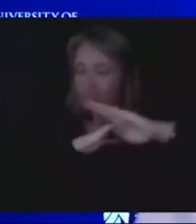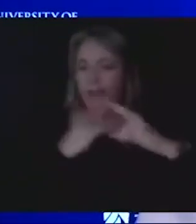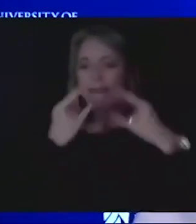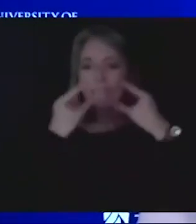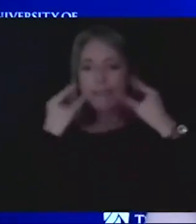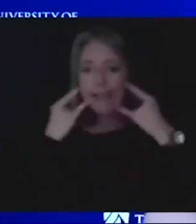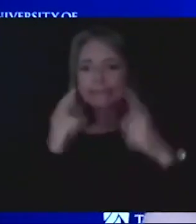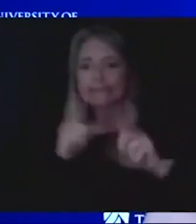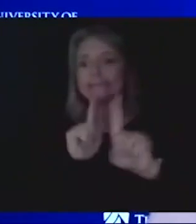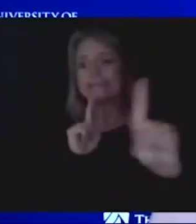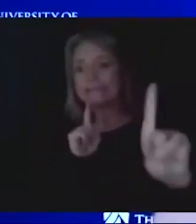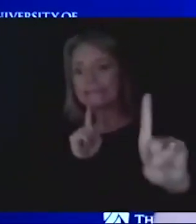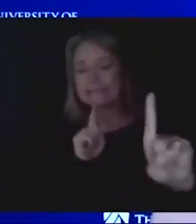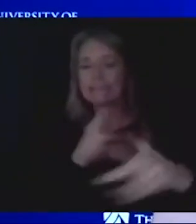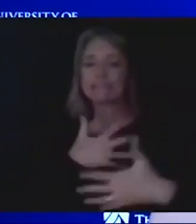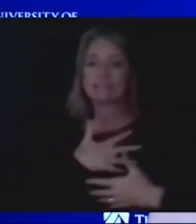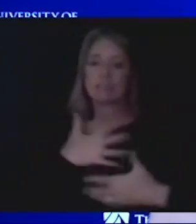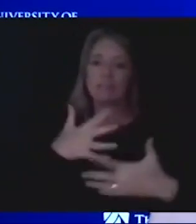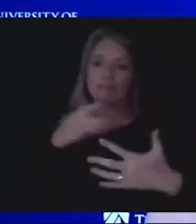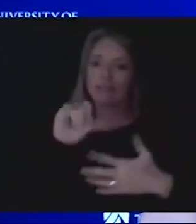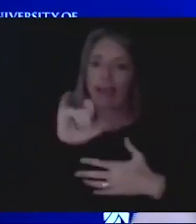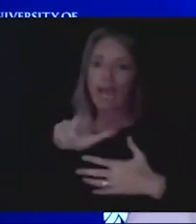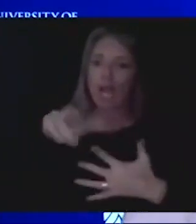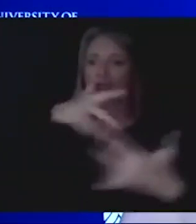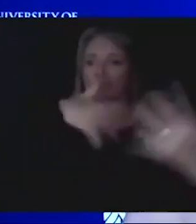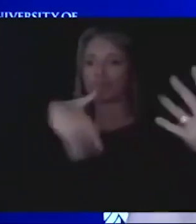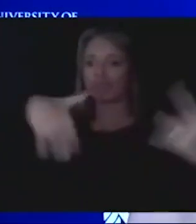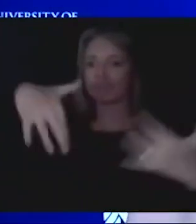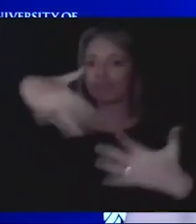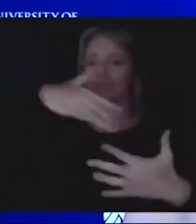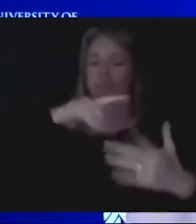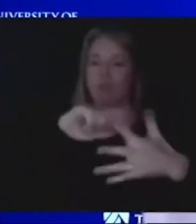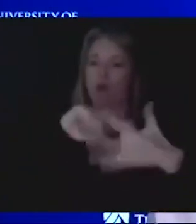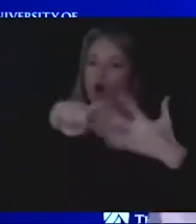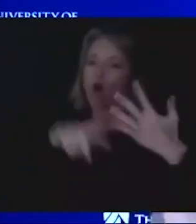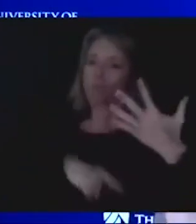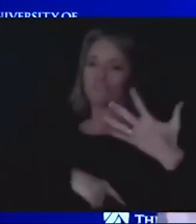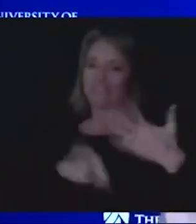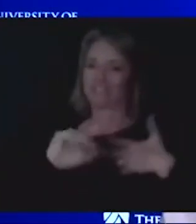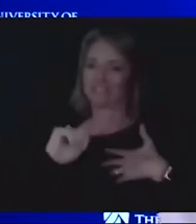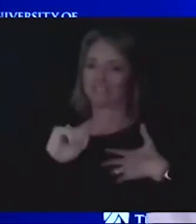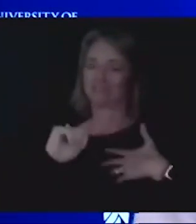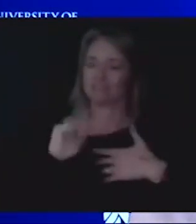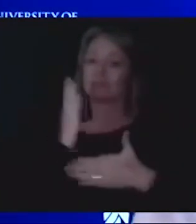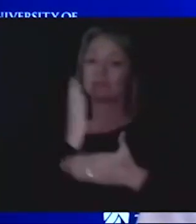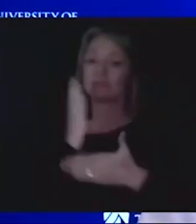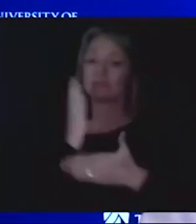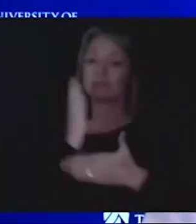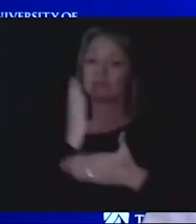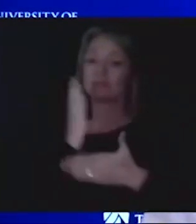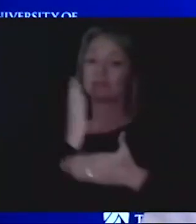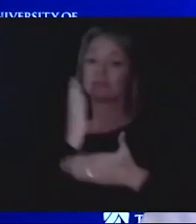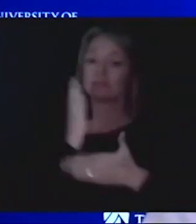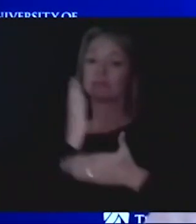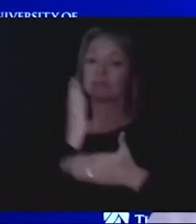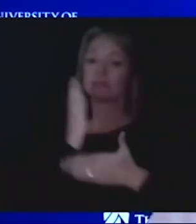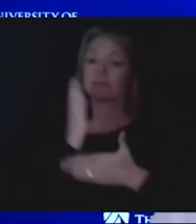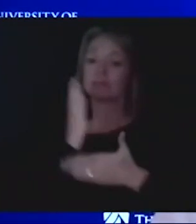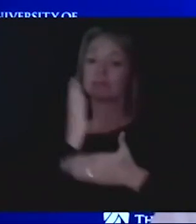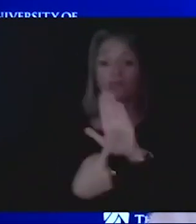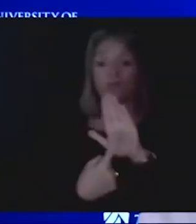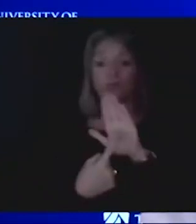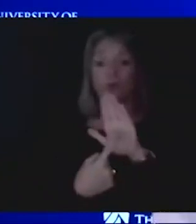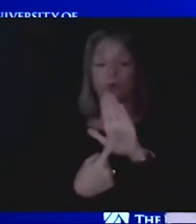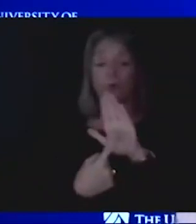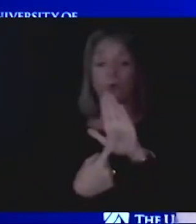it's ventilation, all of those things. There are certainly studies that would show something else, but you have to ask, what is that study